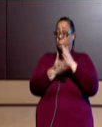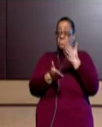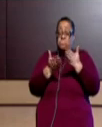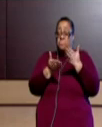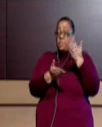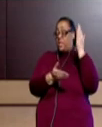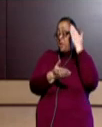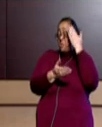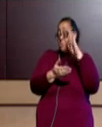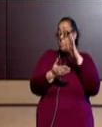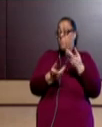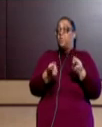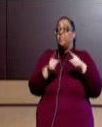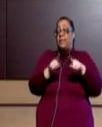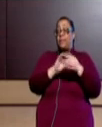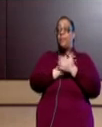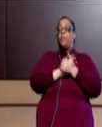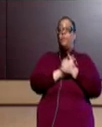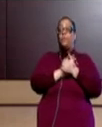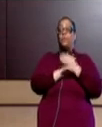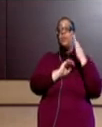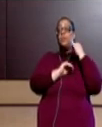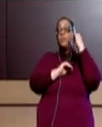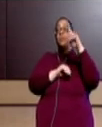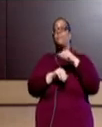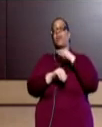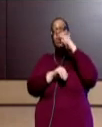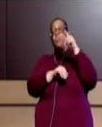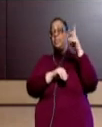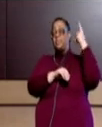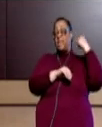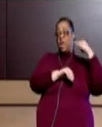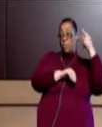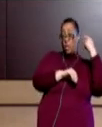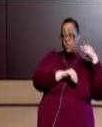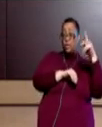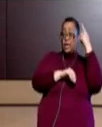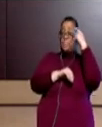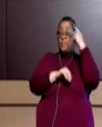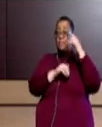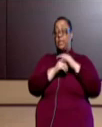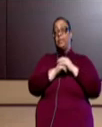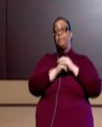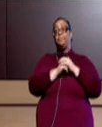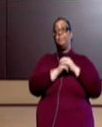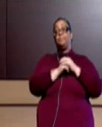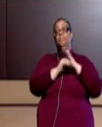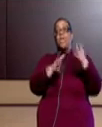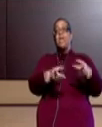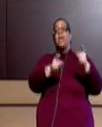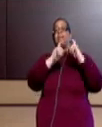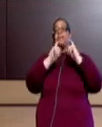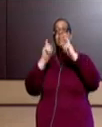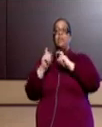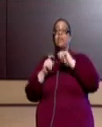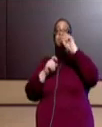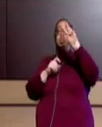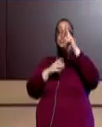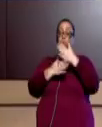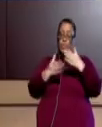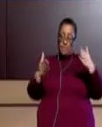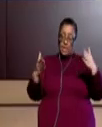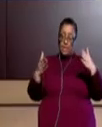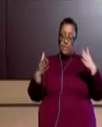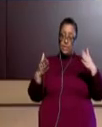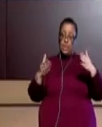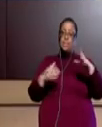Wow. So if I realize that I'm losing it mentally, give me at least two things that I